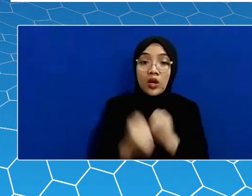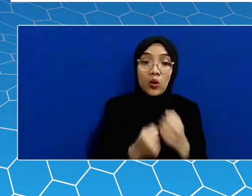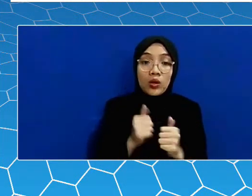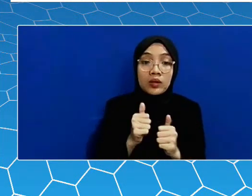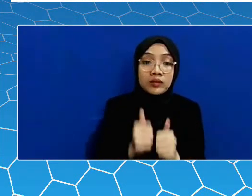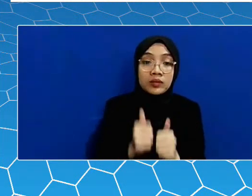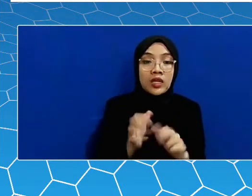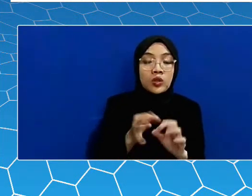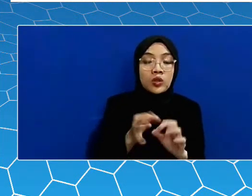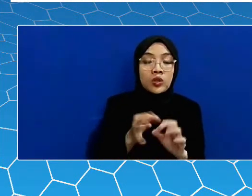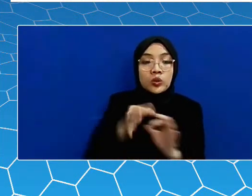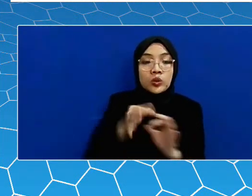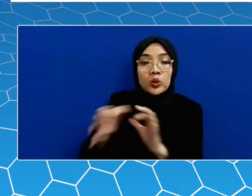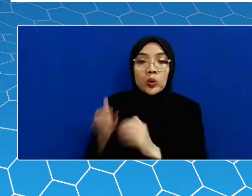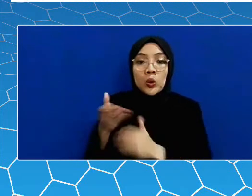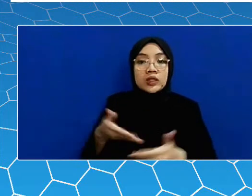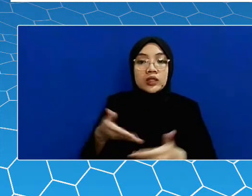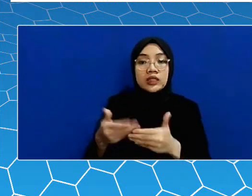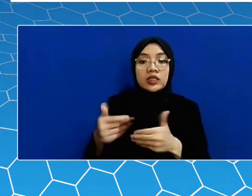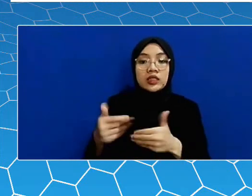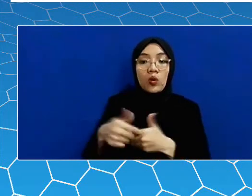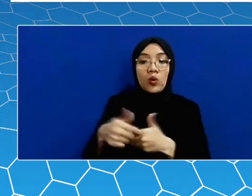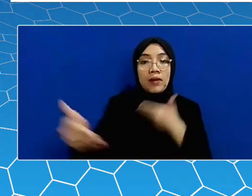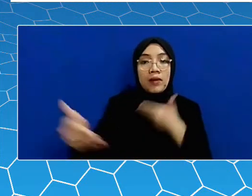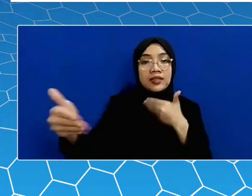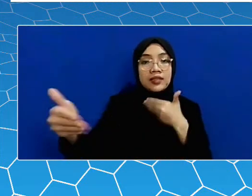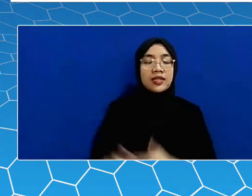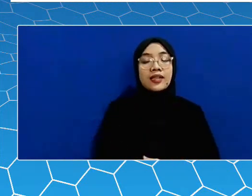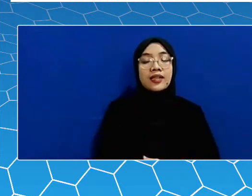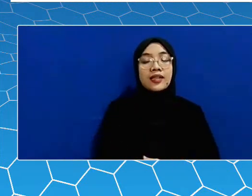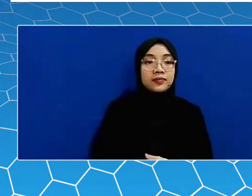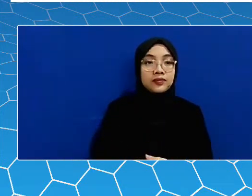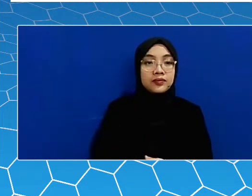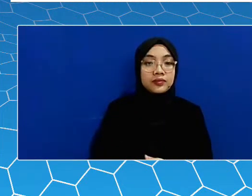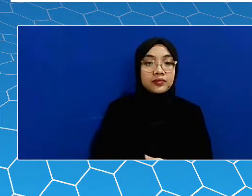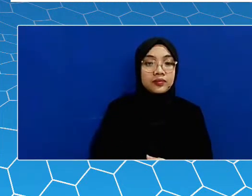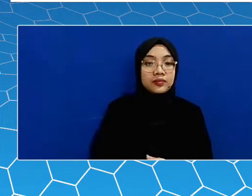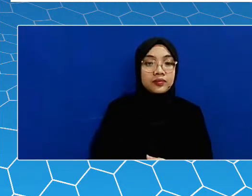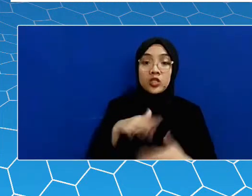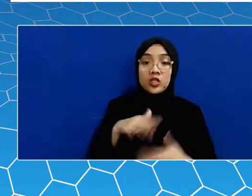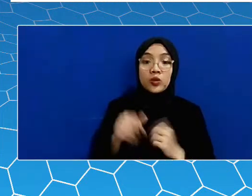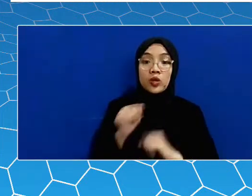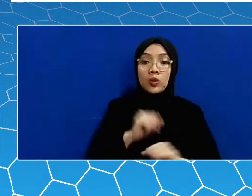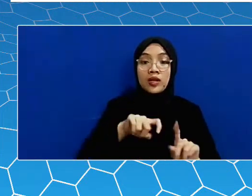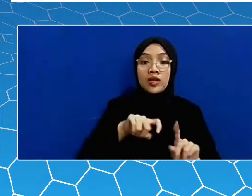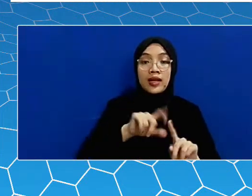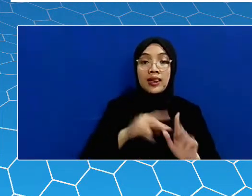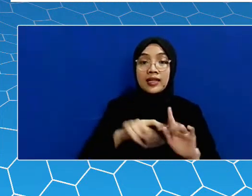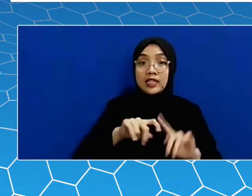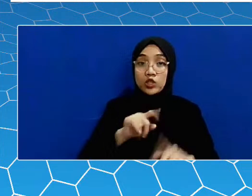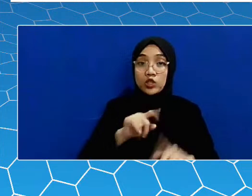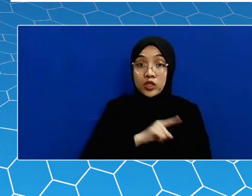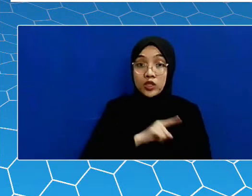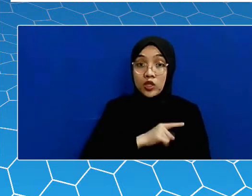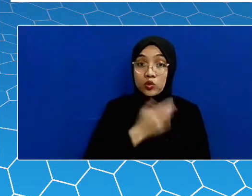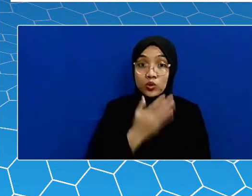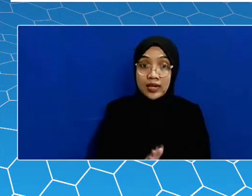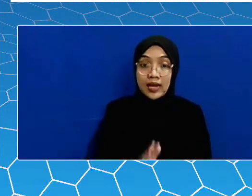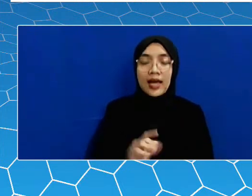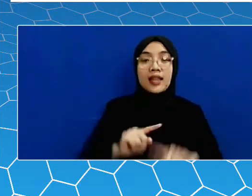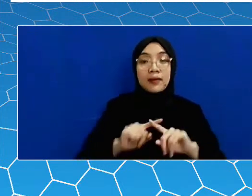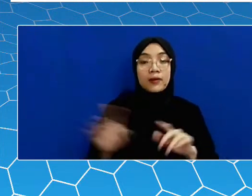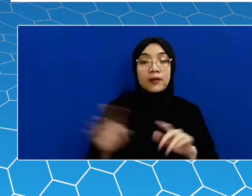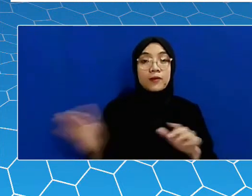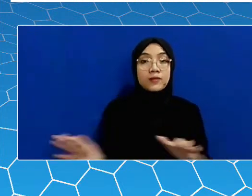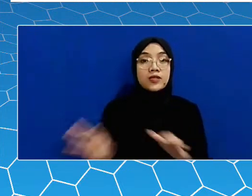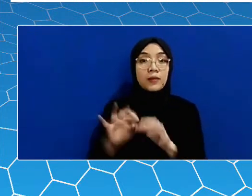is being worked up both through private clinics, but also through work with the Ministry of Health to see whether